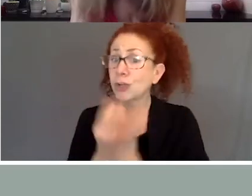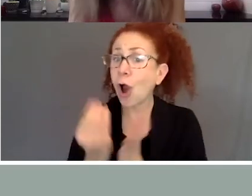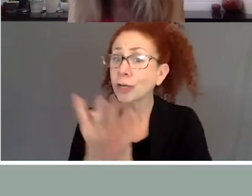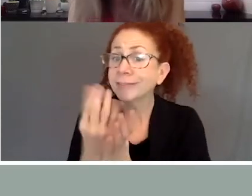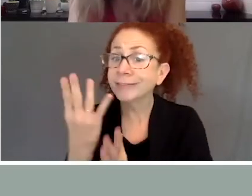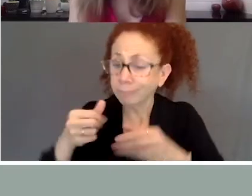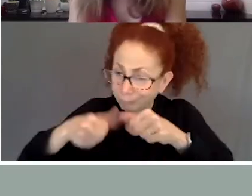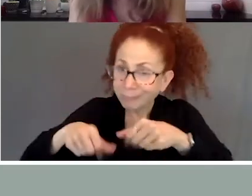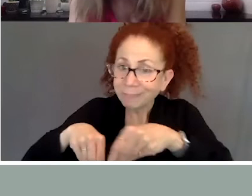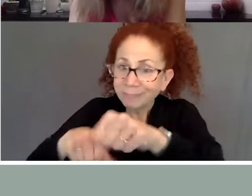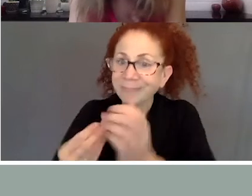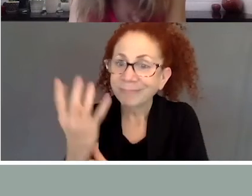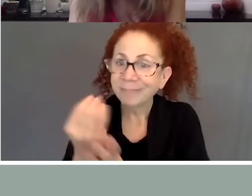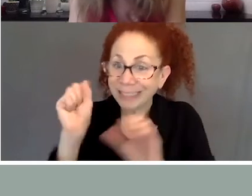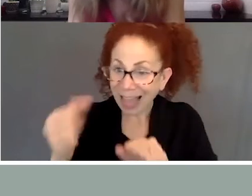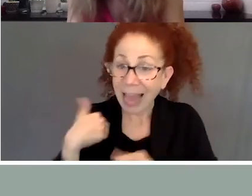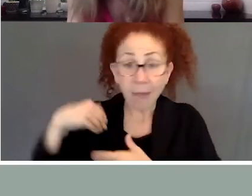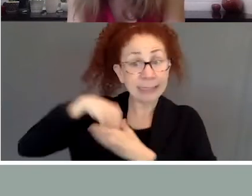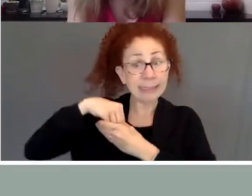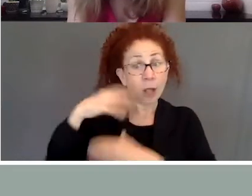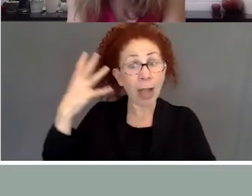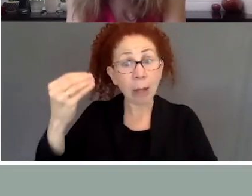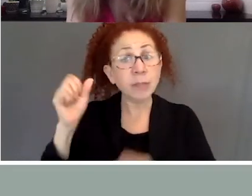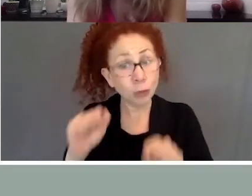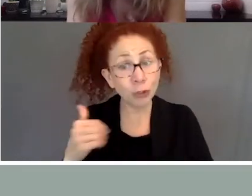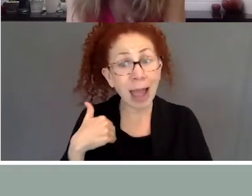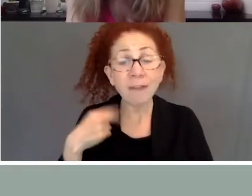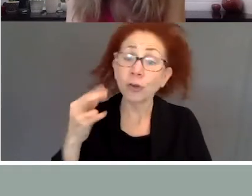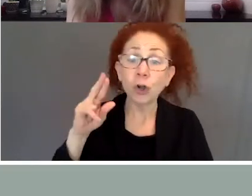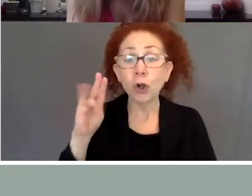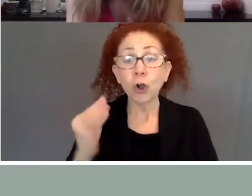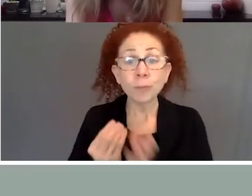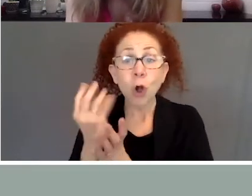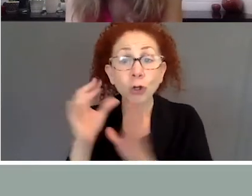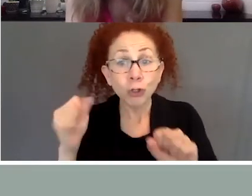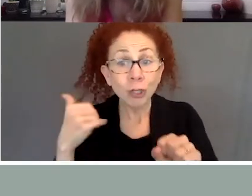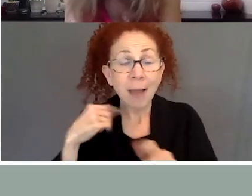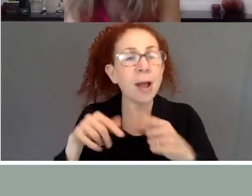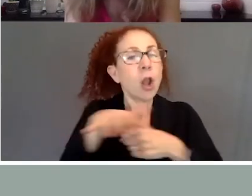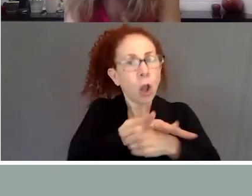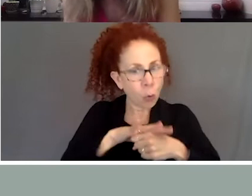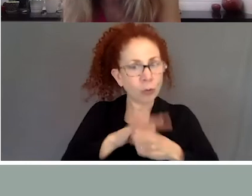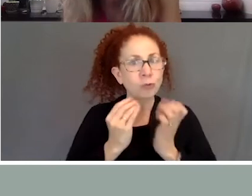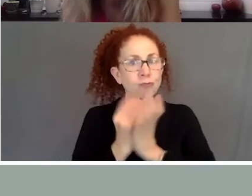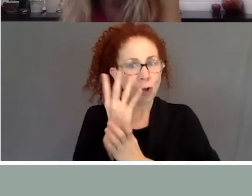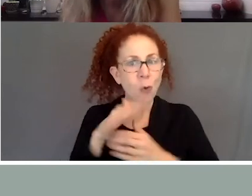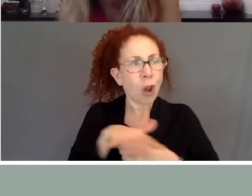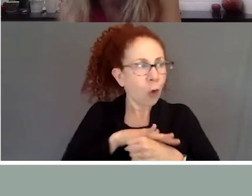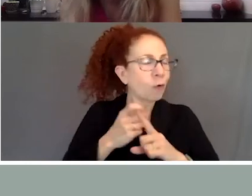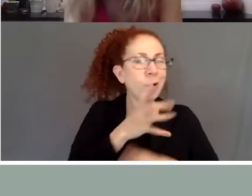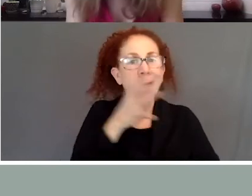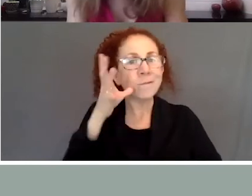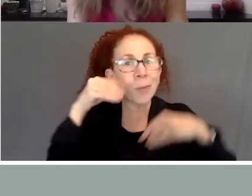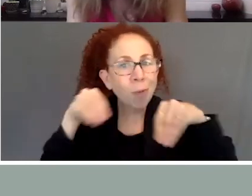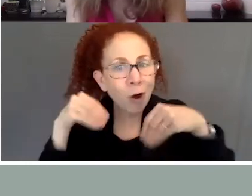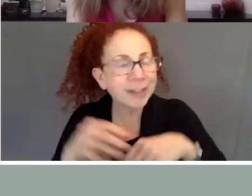You can even have a year-round garden inside, right? Like in a little herb garden. But local produce that you might get at like a farmer's